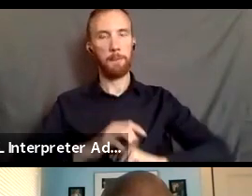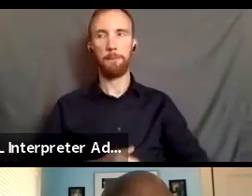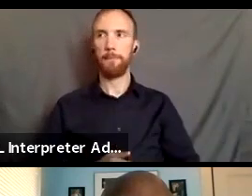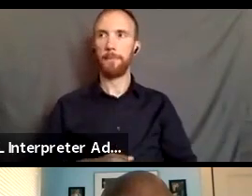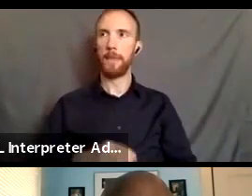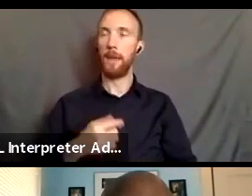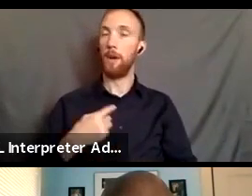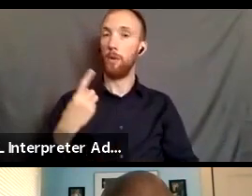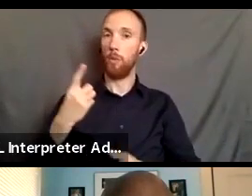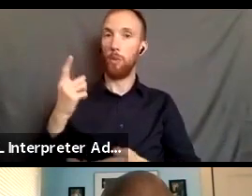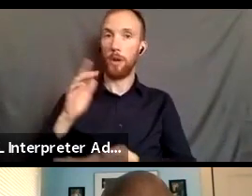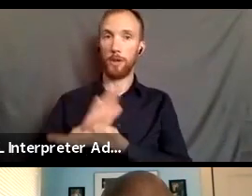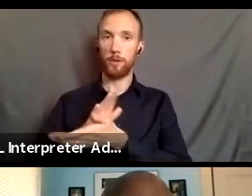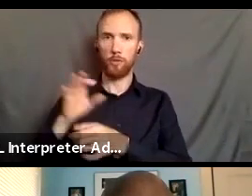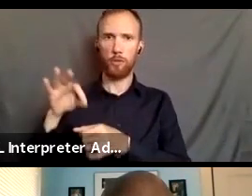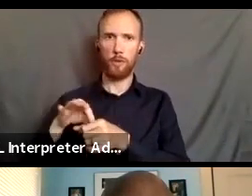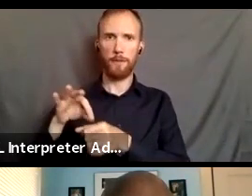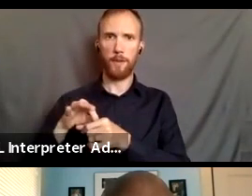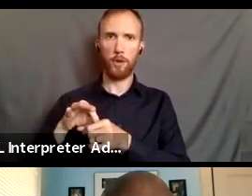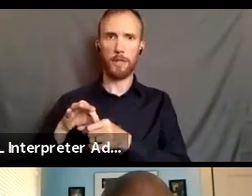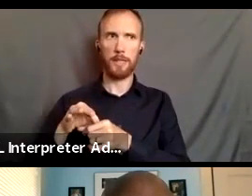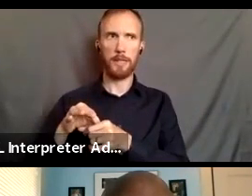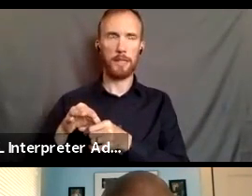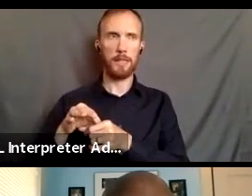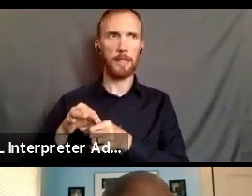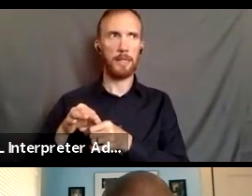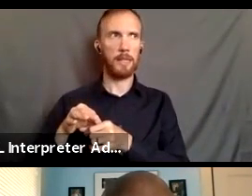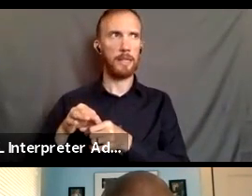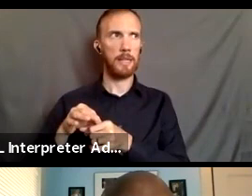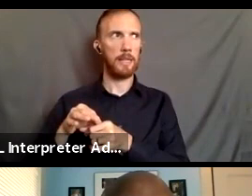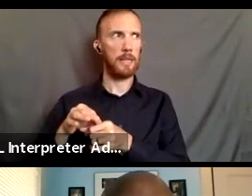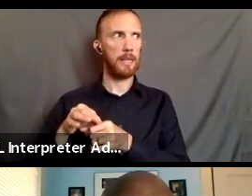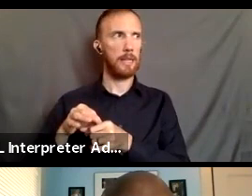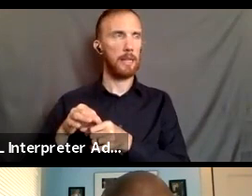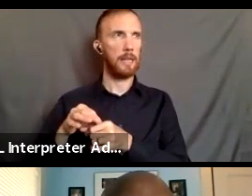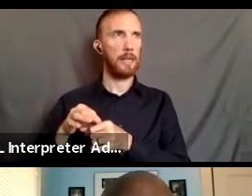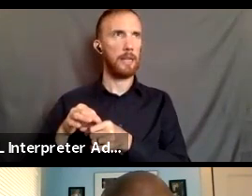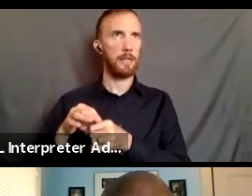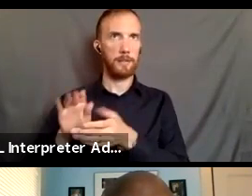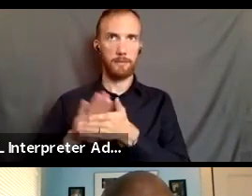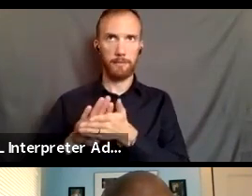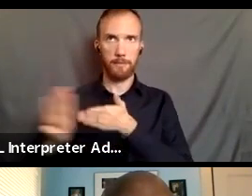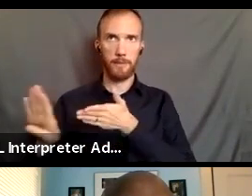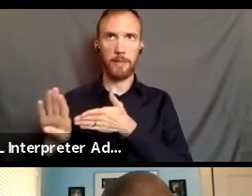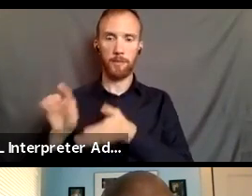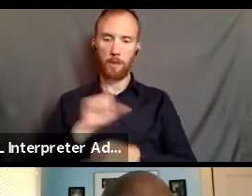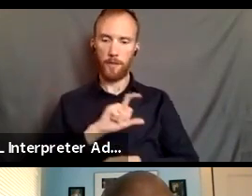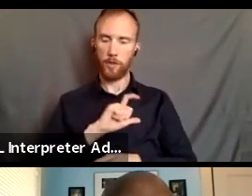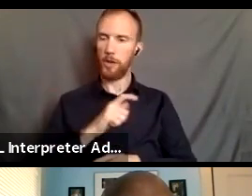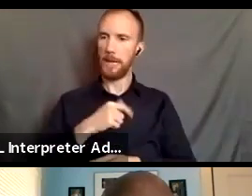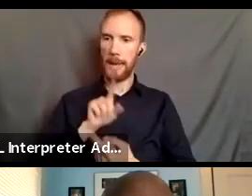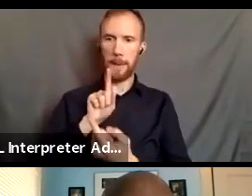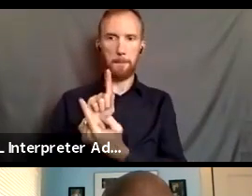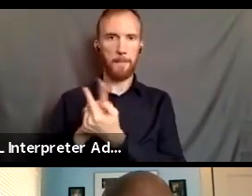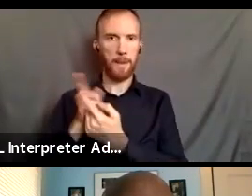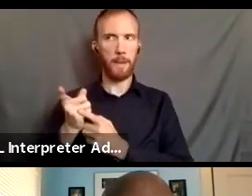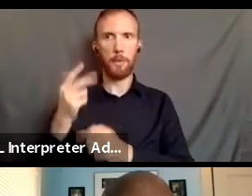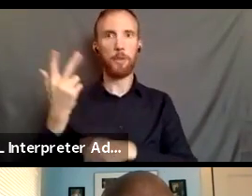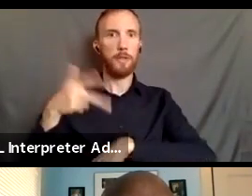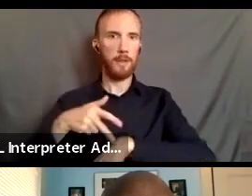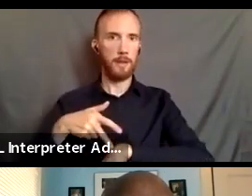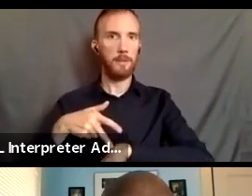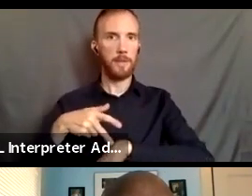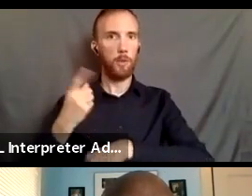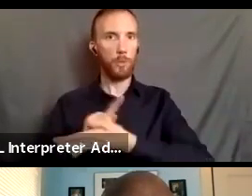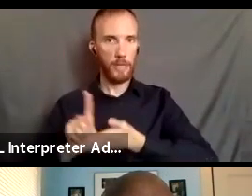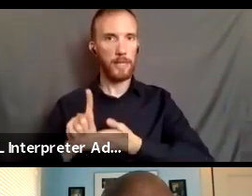remove three times in one week and so there's a lot of iterative around it and um and i think